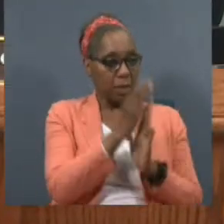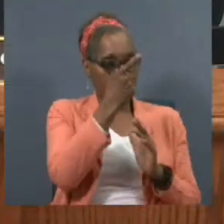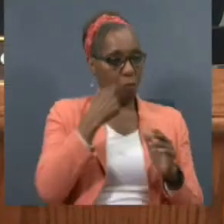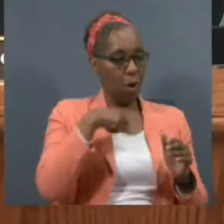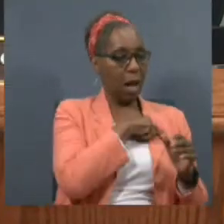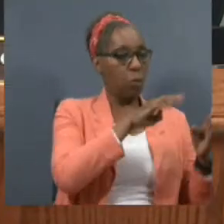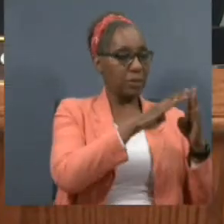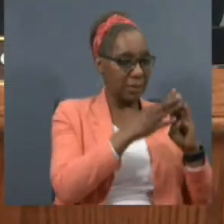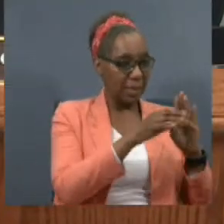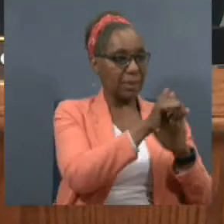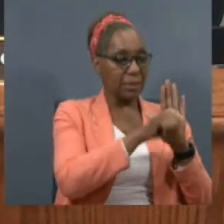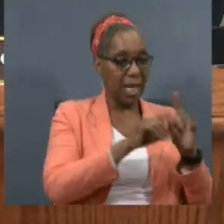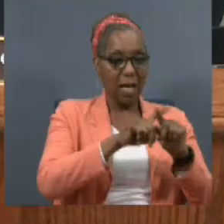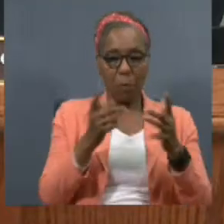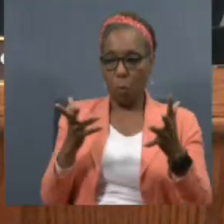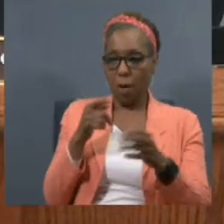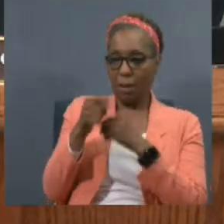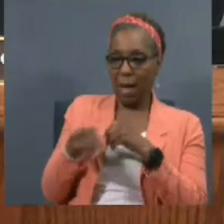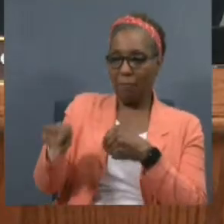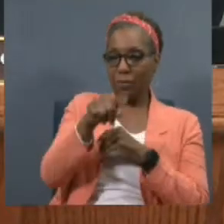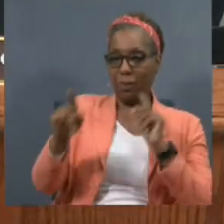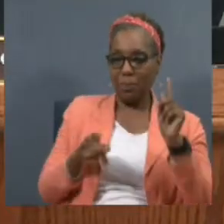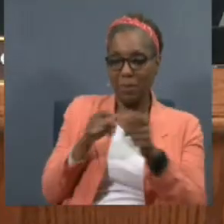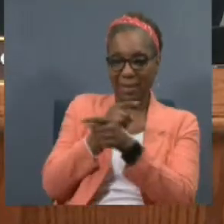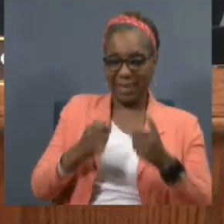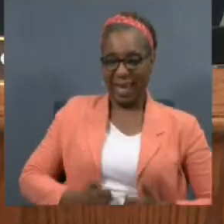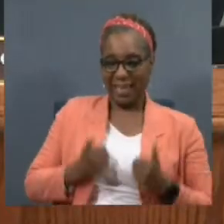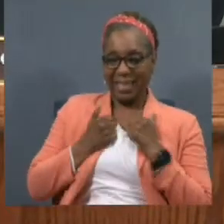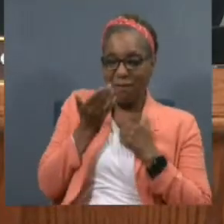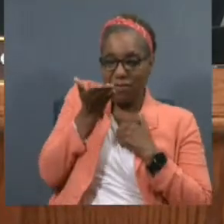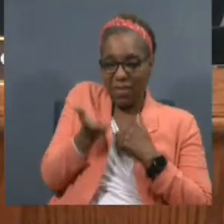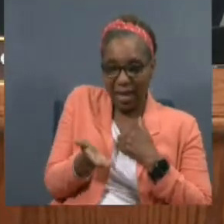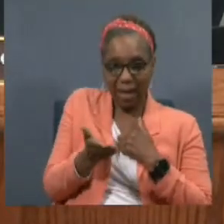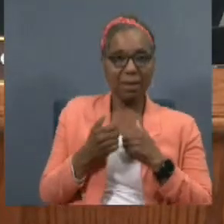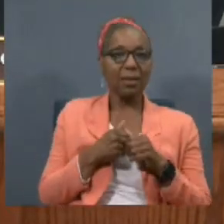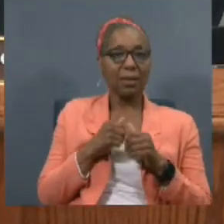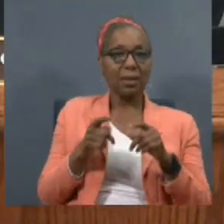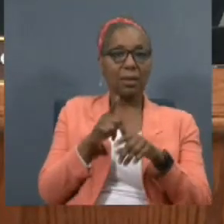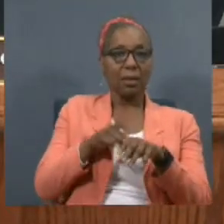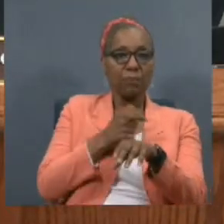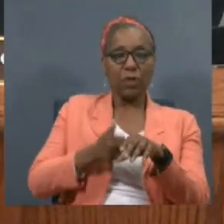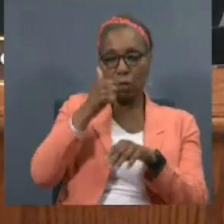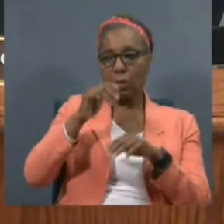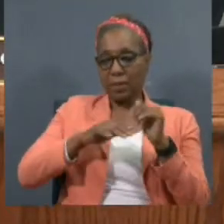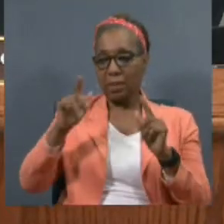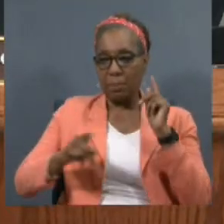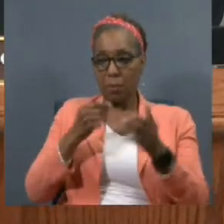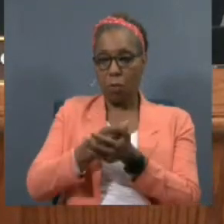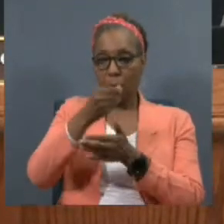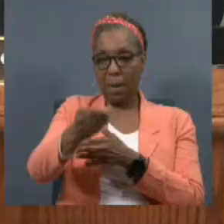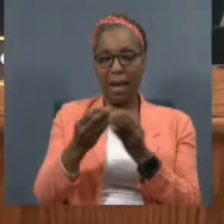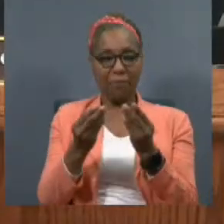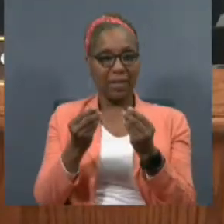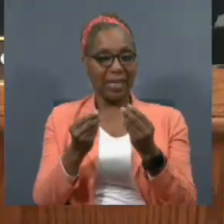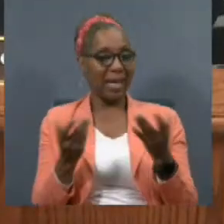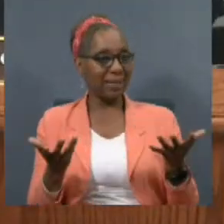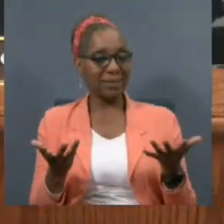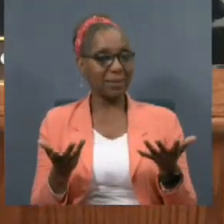and for our state. But what about these people who've been here a lot longer than the people who are buying the land? absolutely.